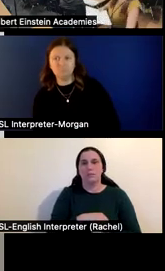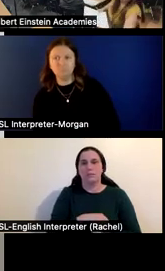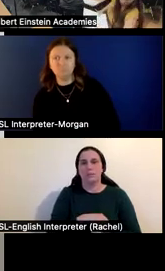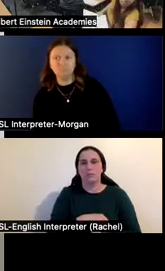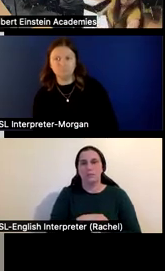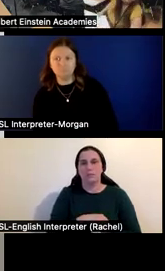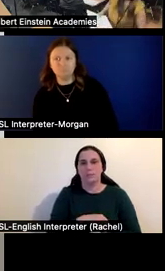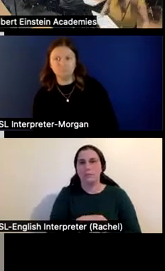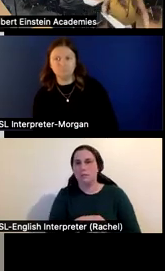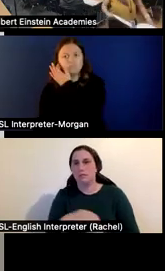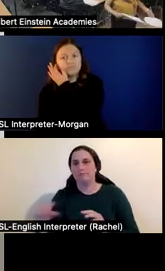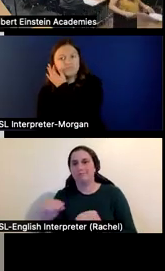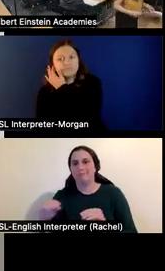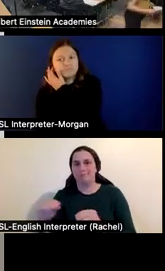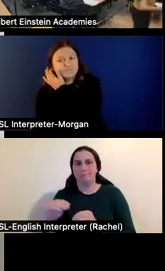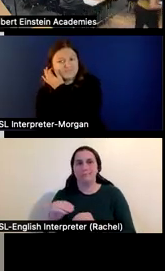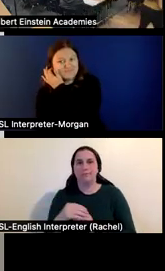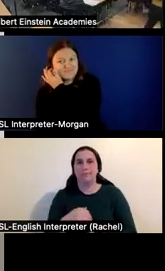gonna